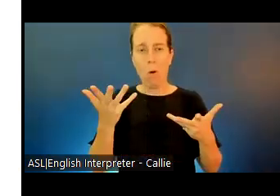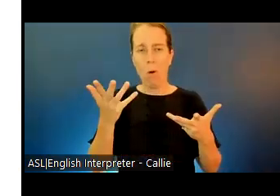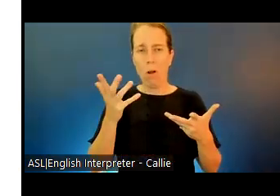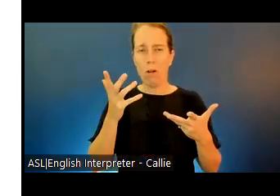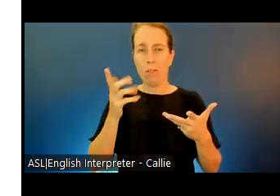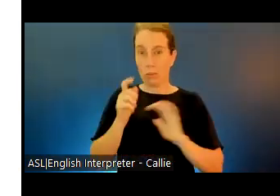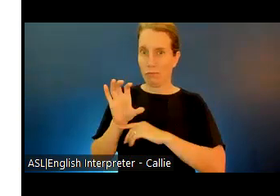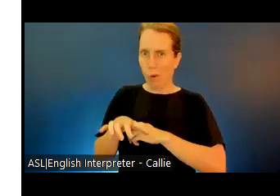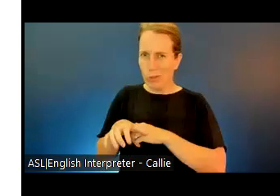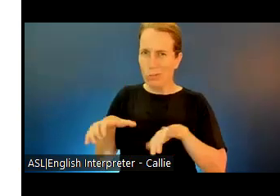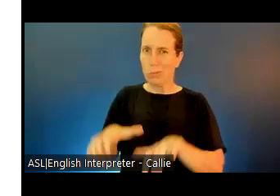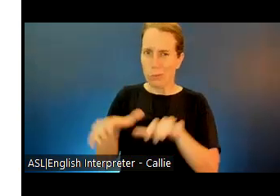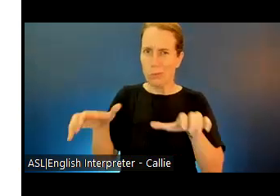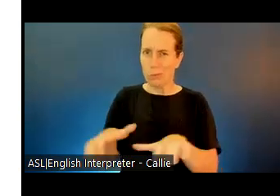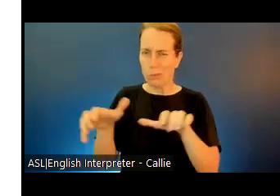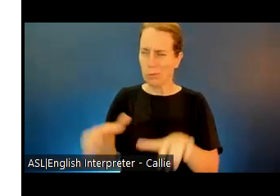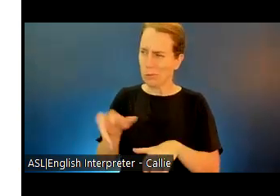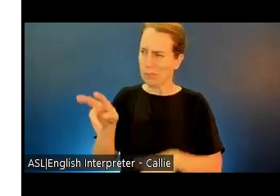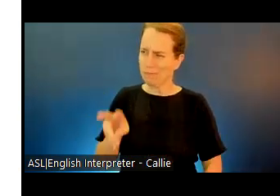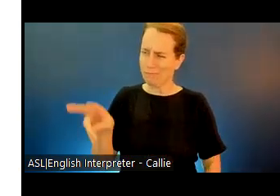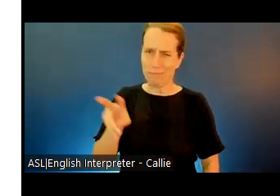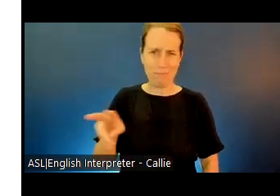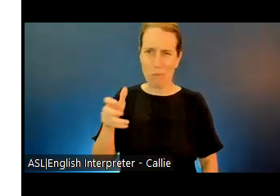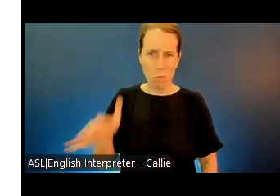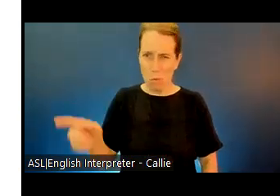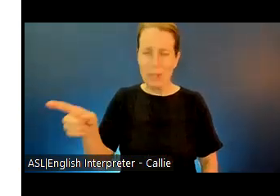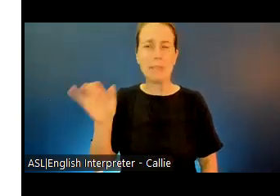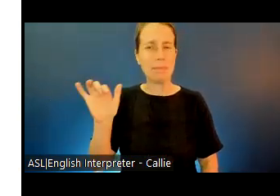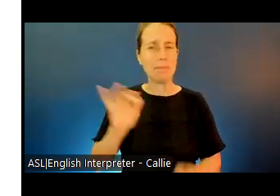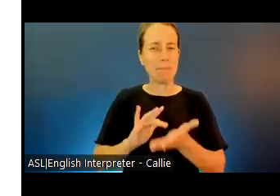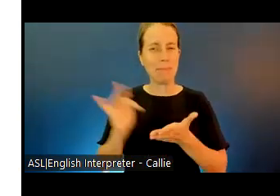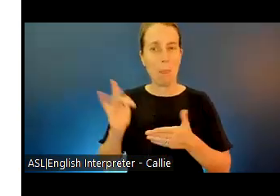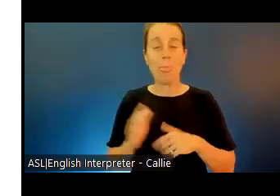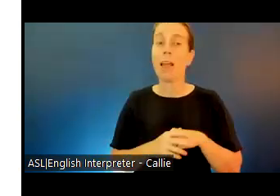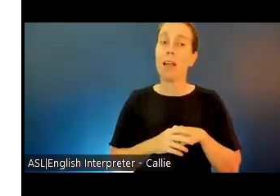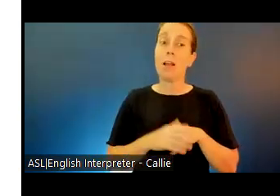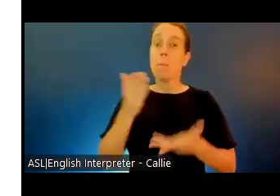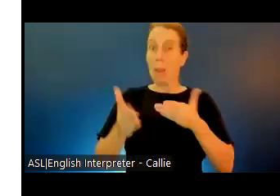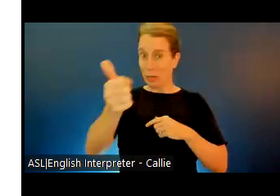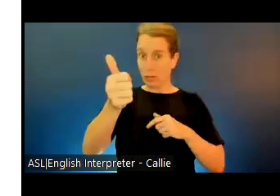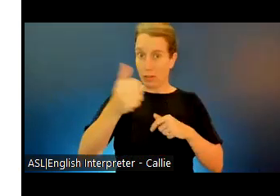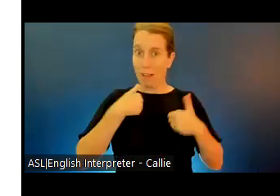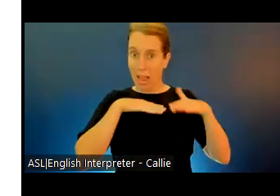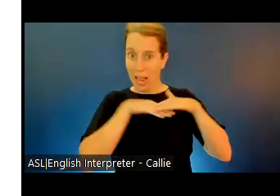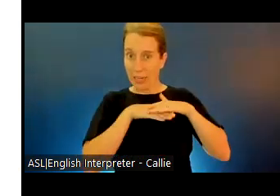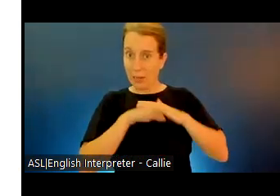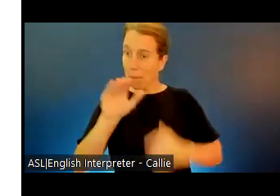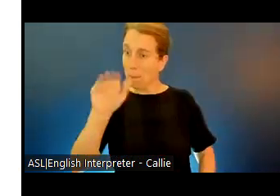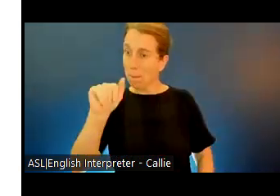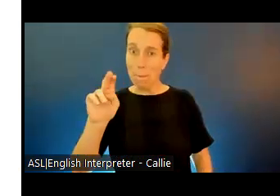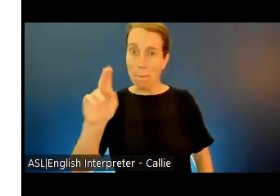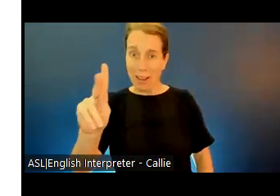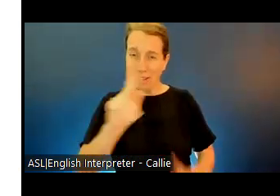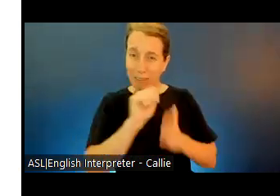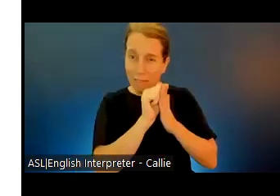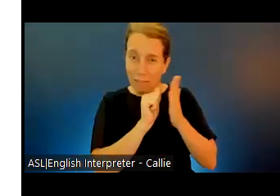see changes in that individual's banking accounts, banking practices, or other legal documents that are, again, uncharacteristic of